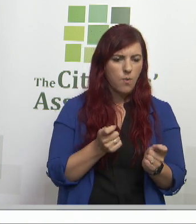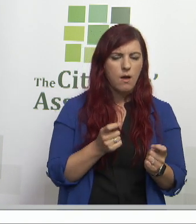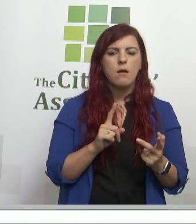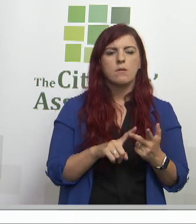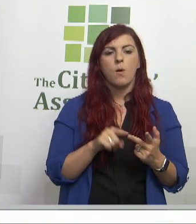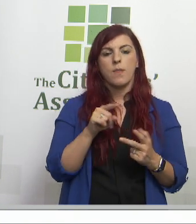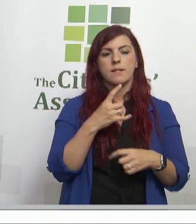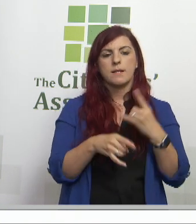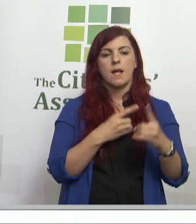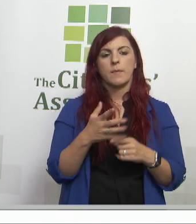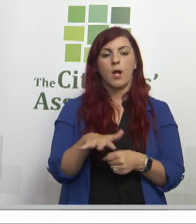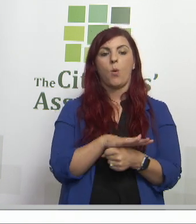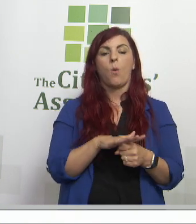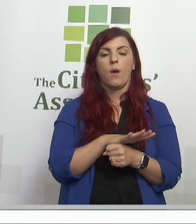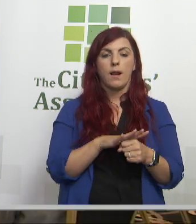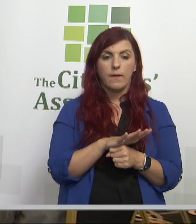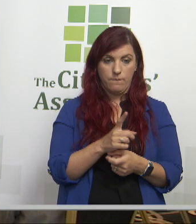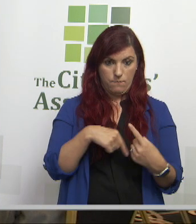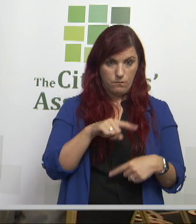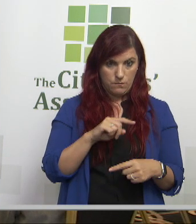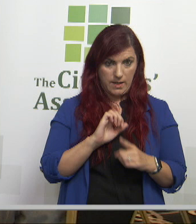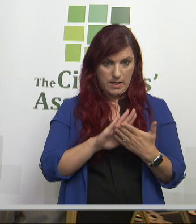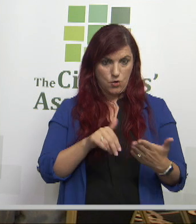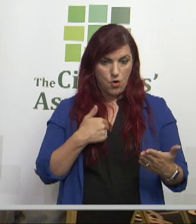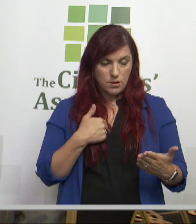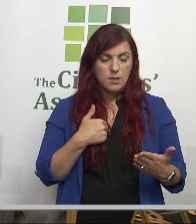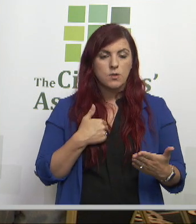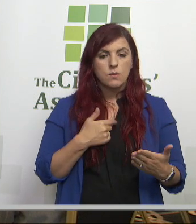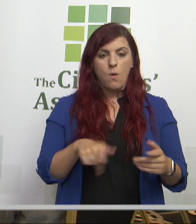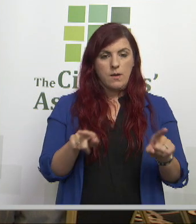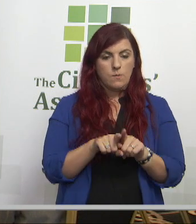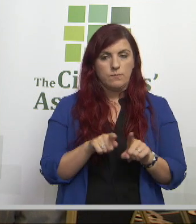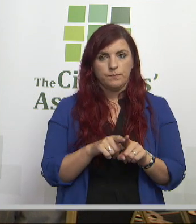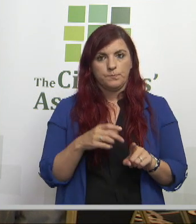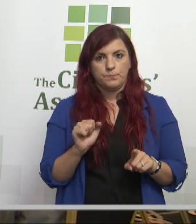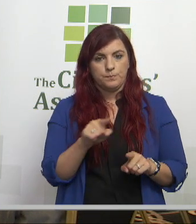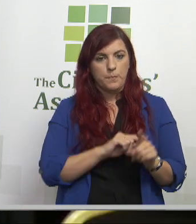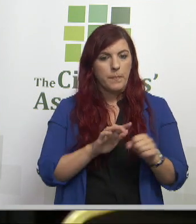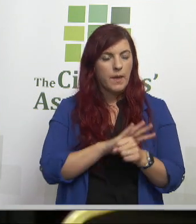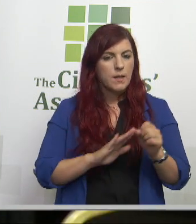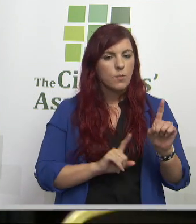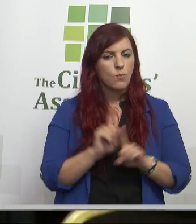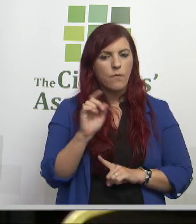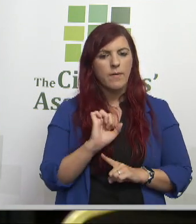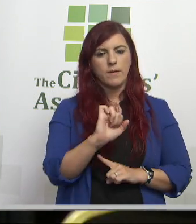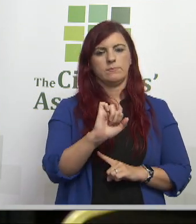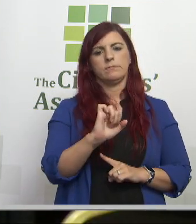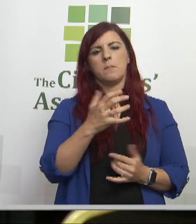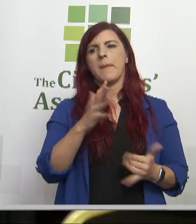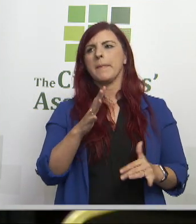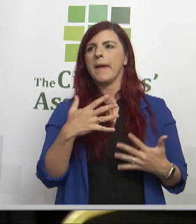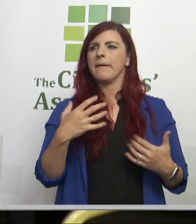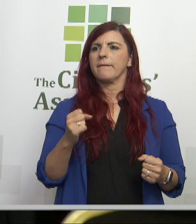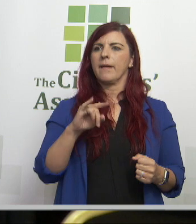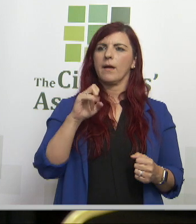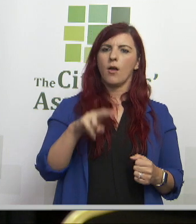is happening at a local level to us. So as well as obviously these things losing their maybe